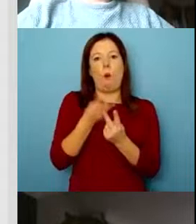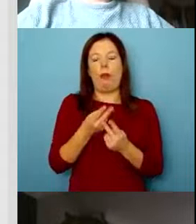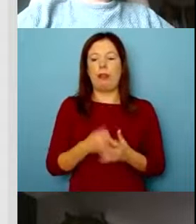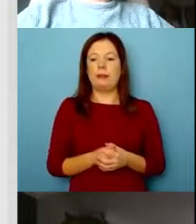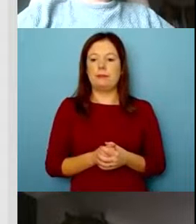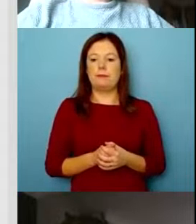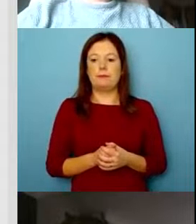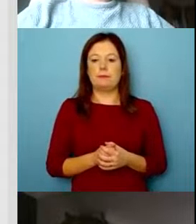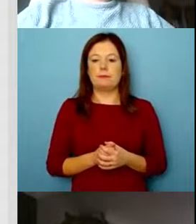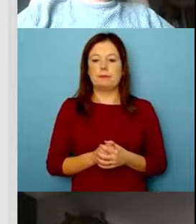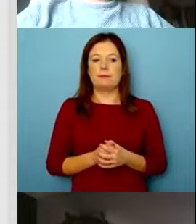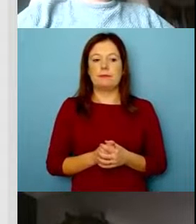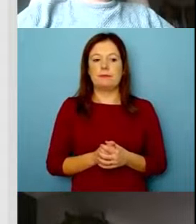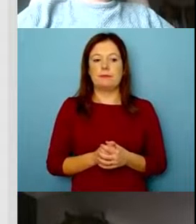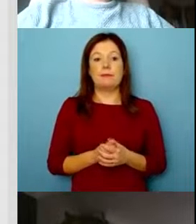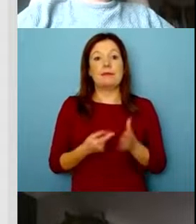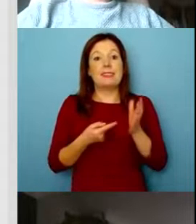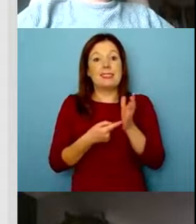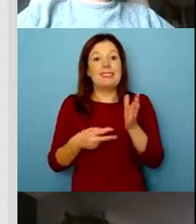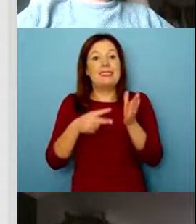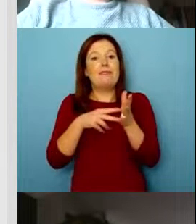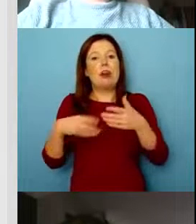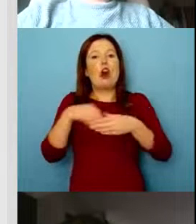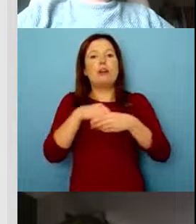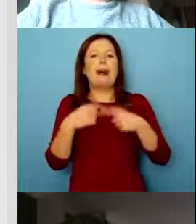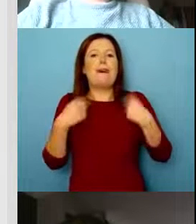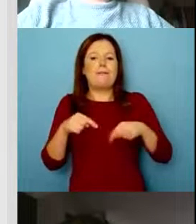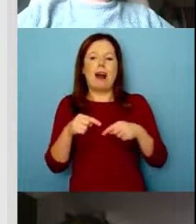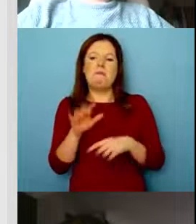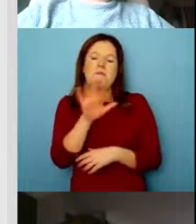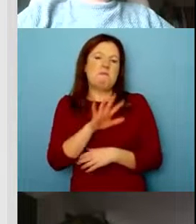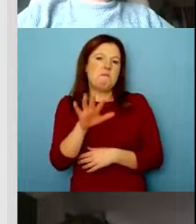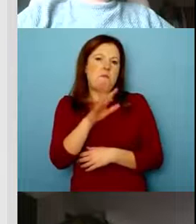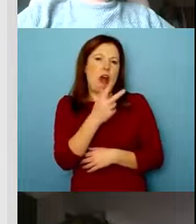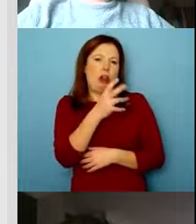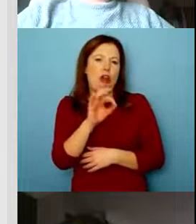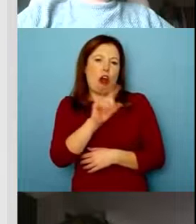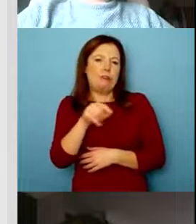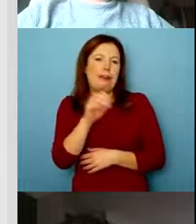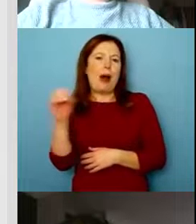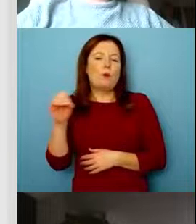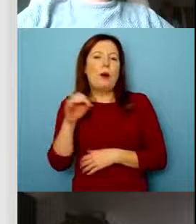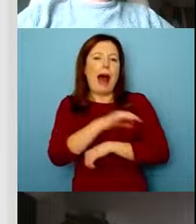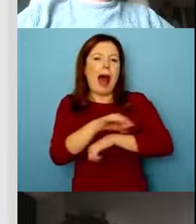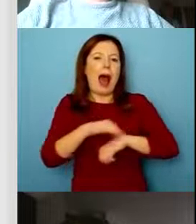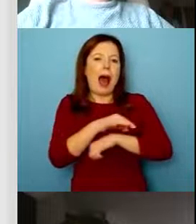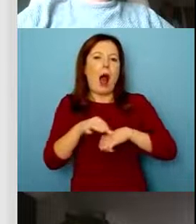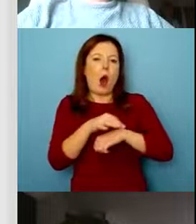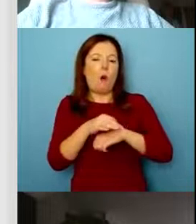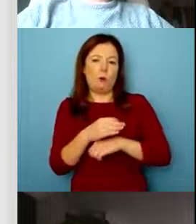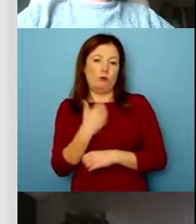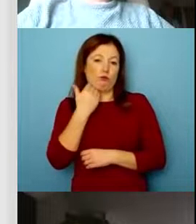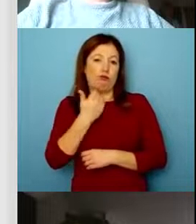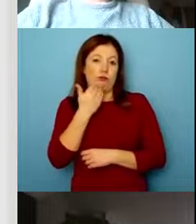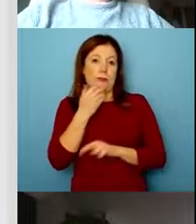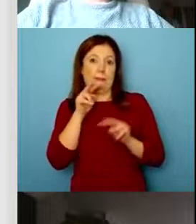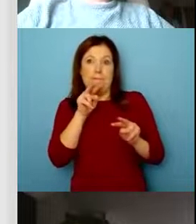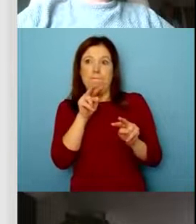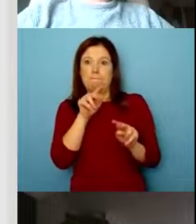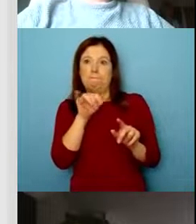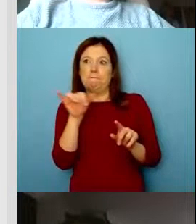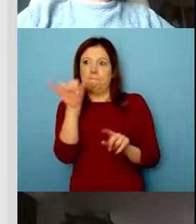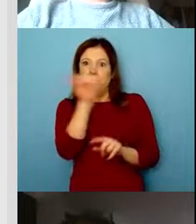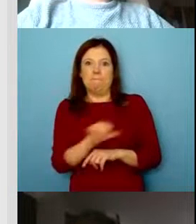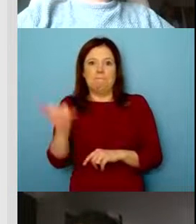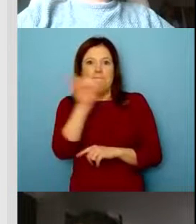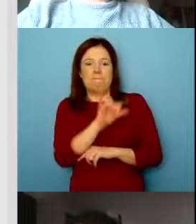many hours of TV content. It's about 30,000 hours of content. And of course, that makes it difficult for people to find the